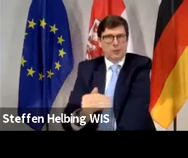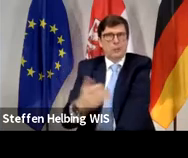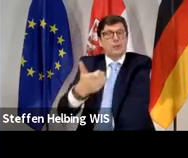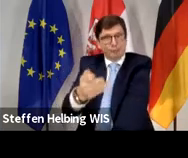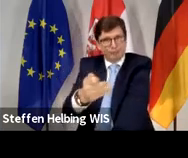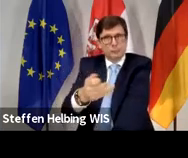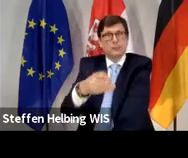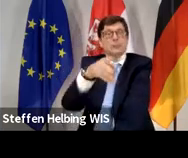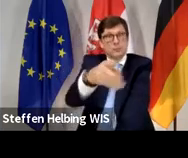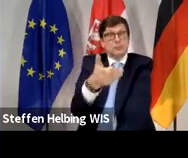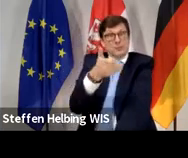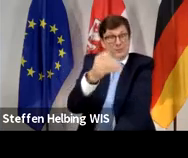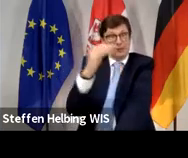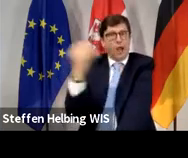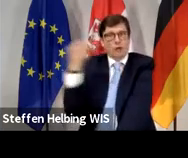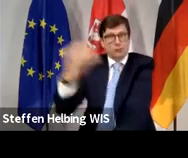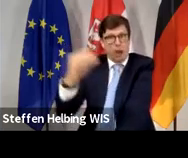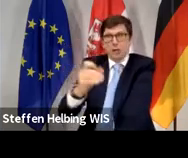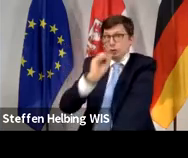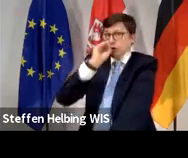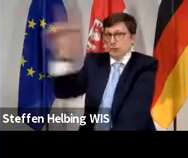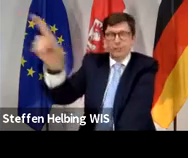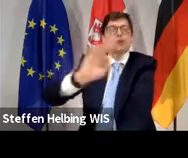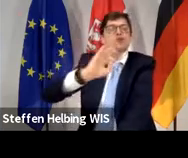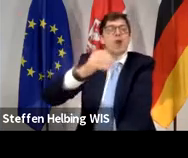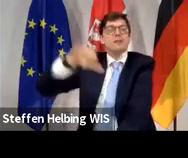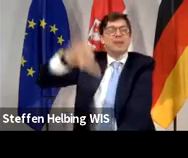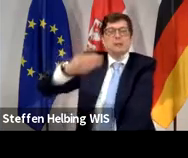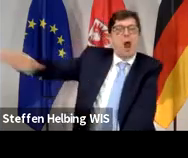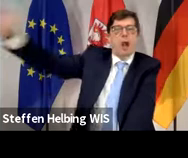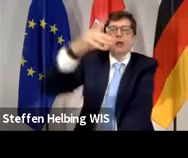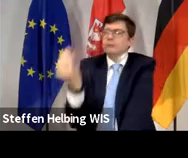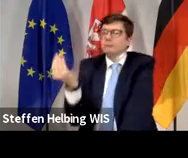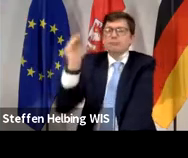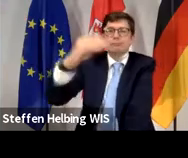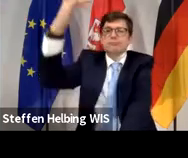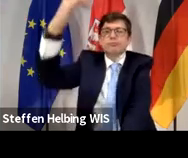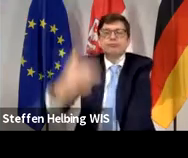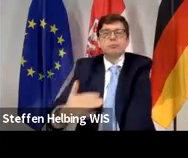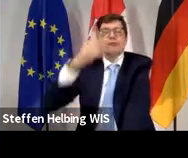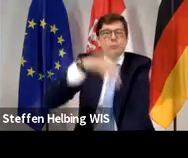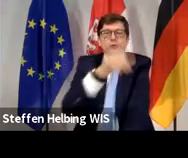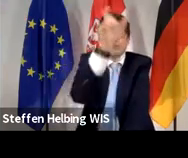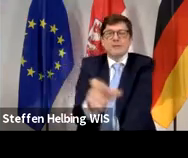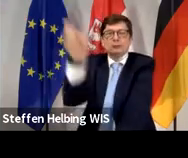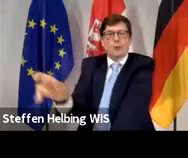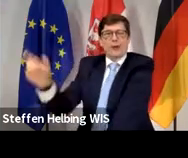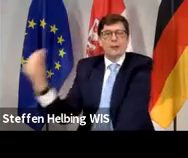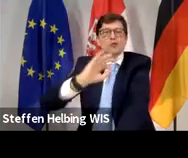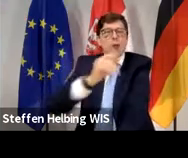sign, whatever you need. So you just register yourself and then you have can use the